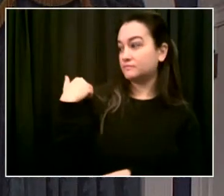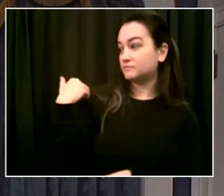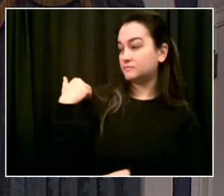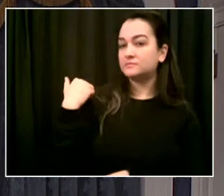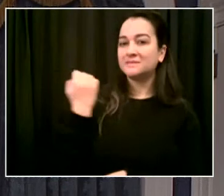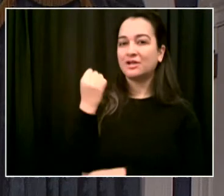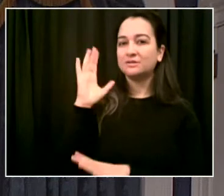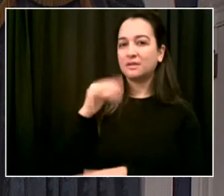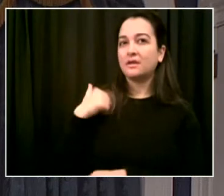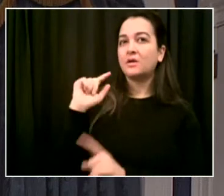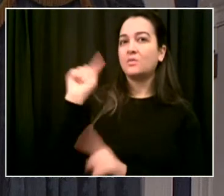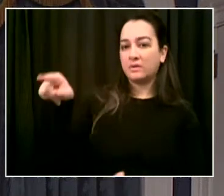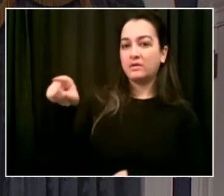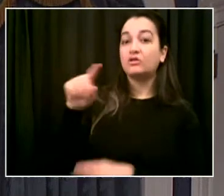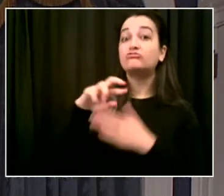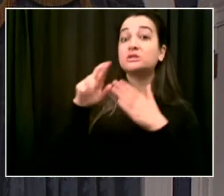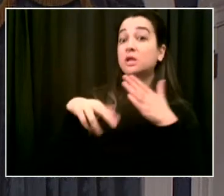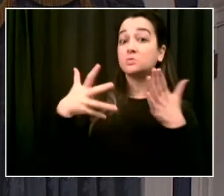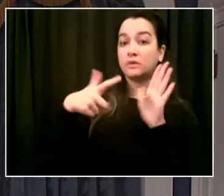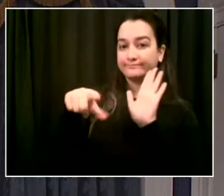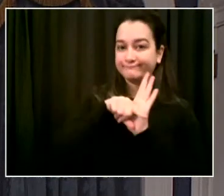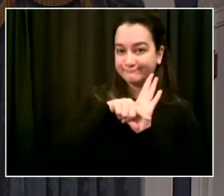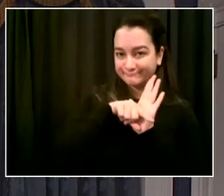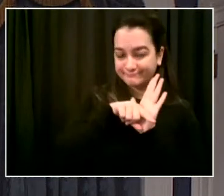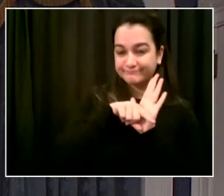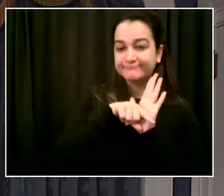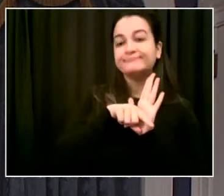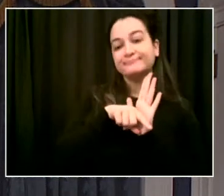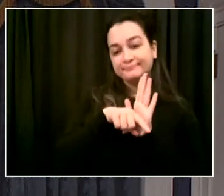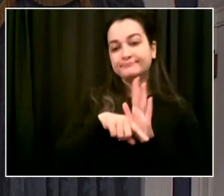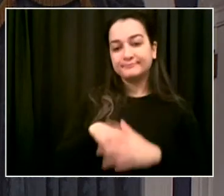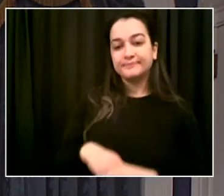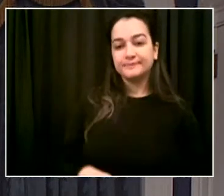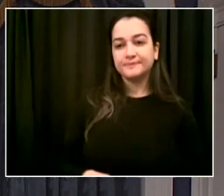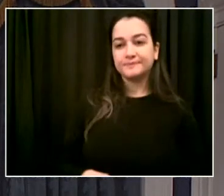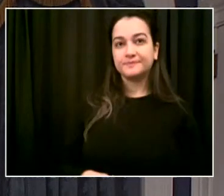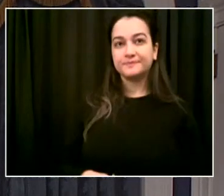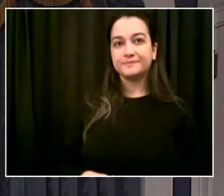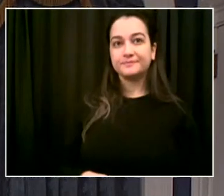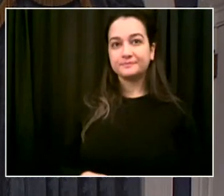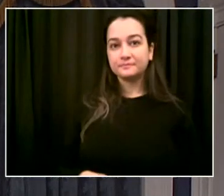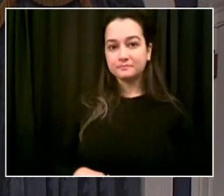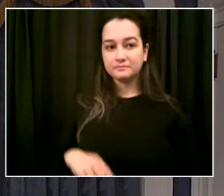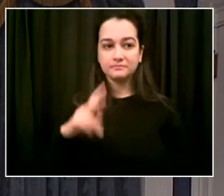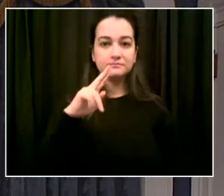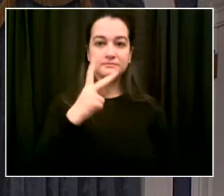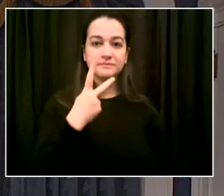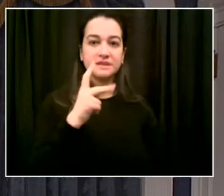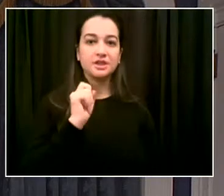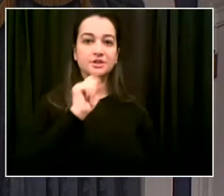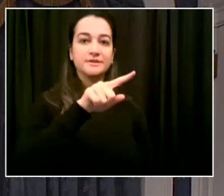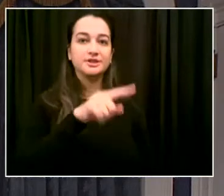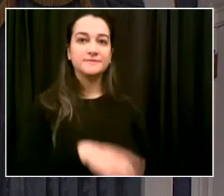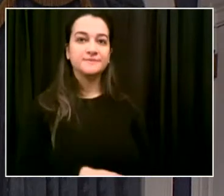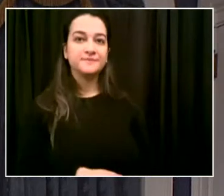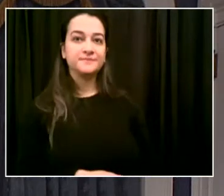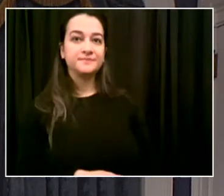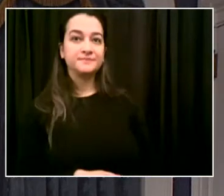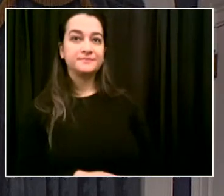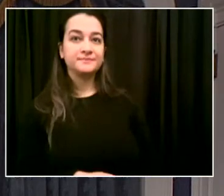And do you think that New Yorkers would really be offended if you and your top officials